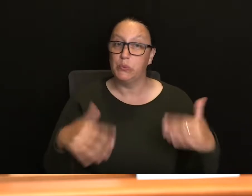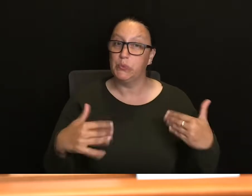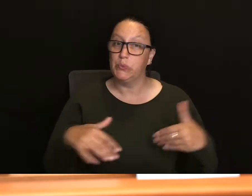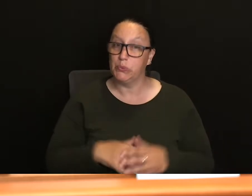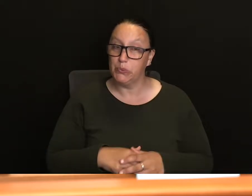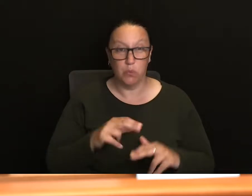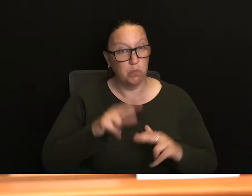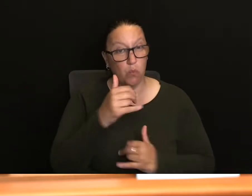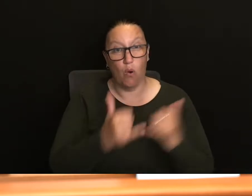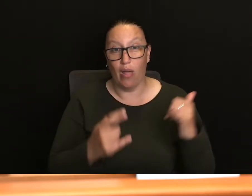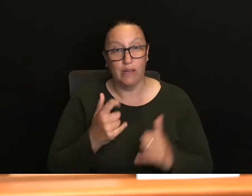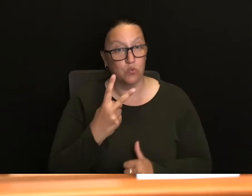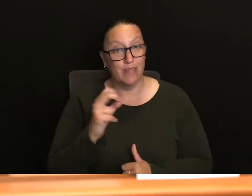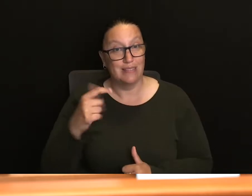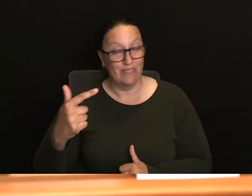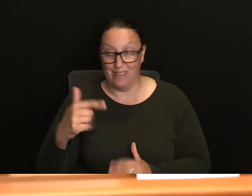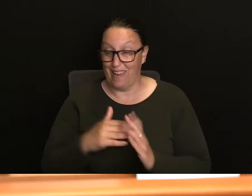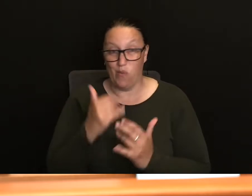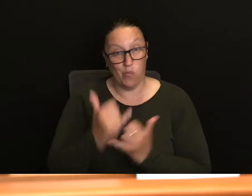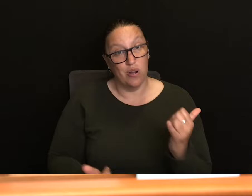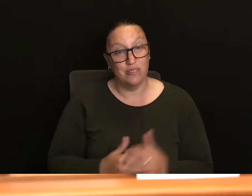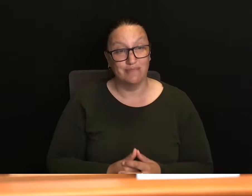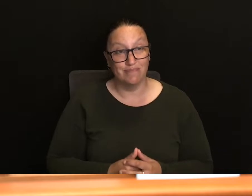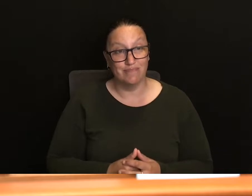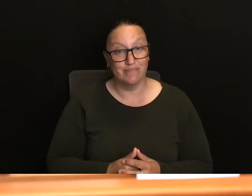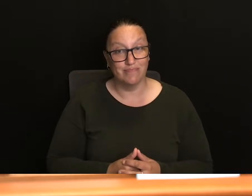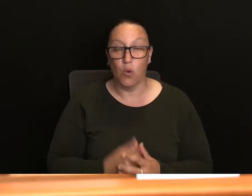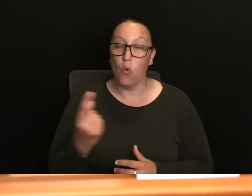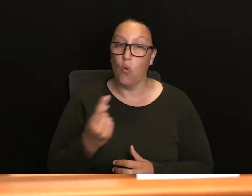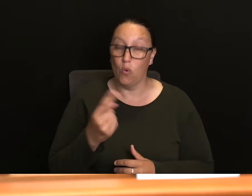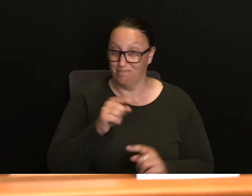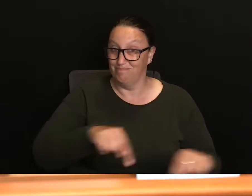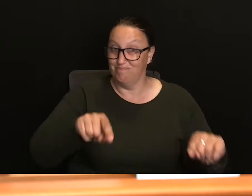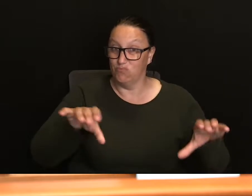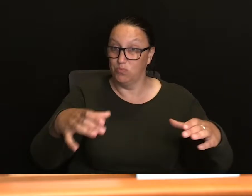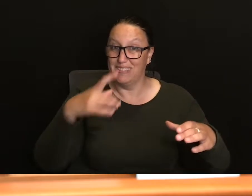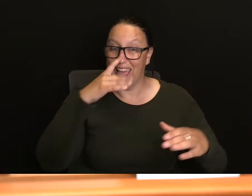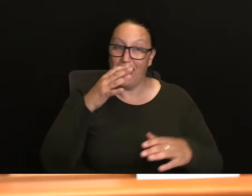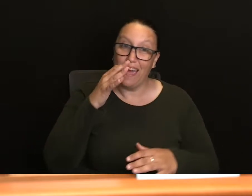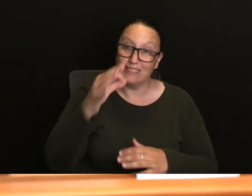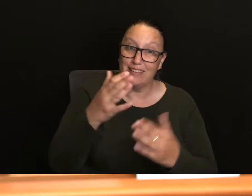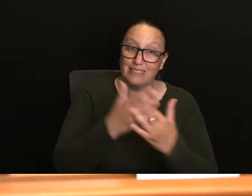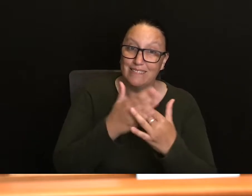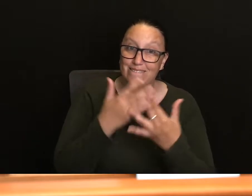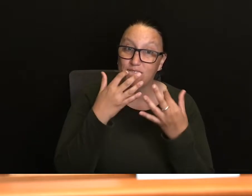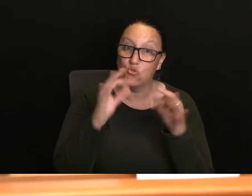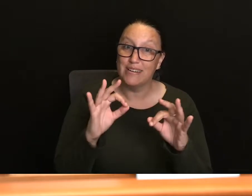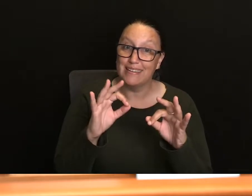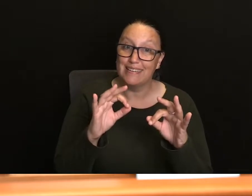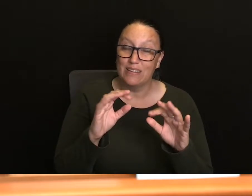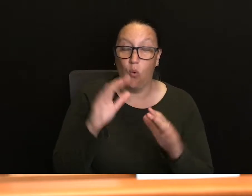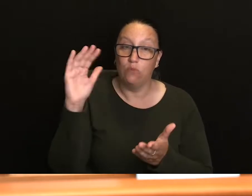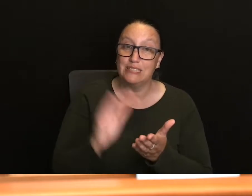in 2007. Young people aged 12 to 25 can access free or low-cost mental health and related supports from the national network